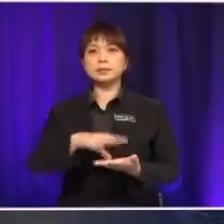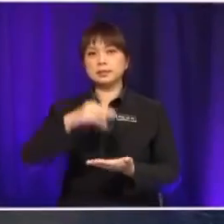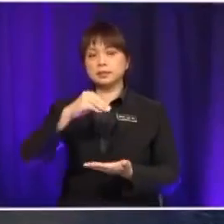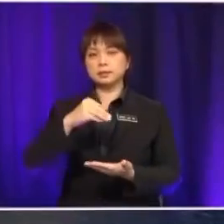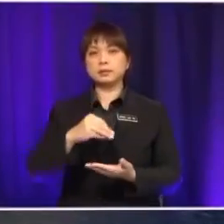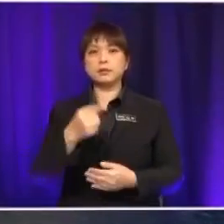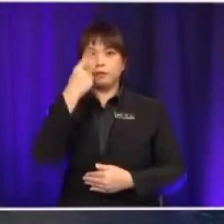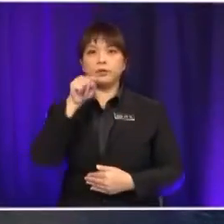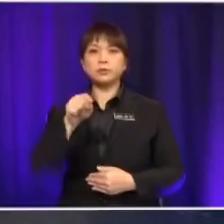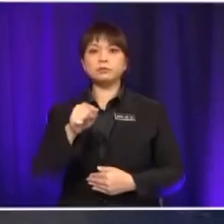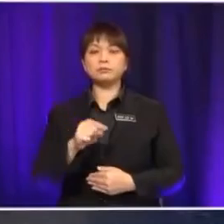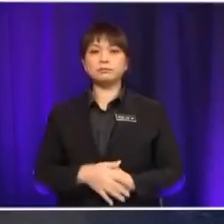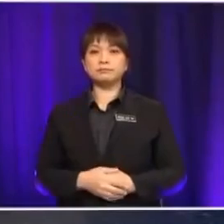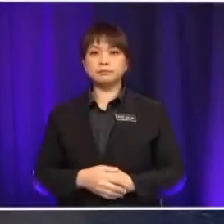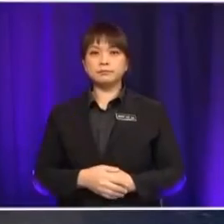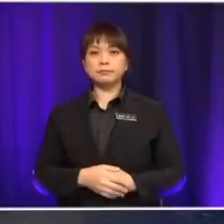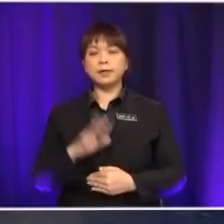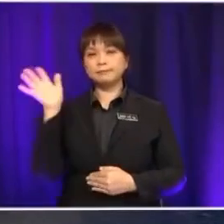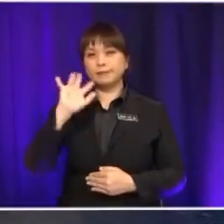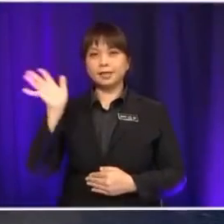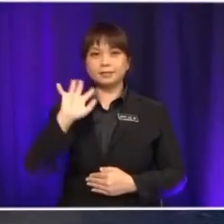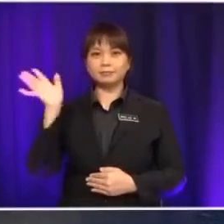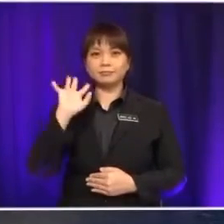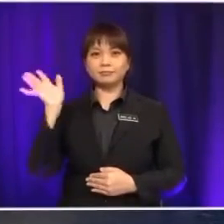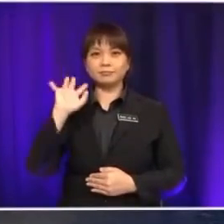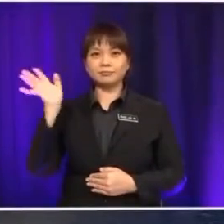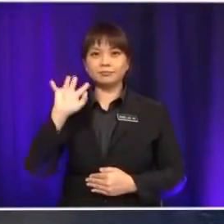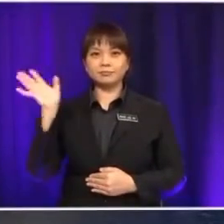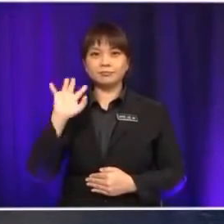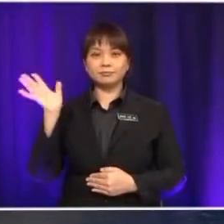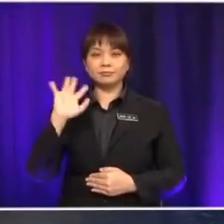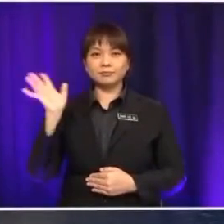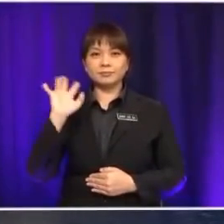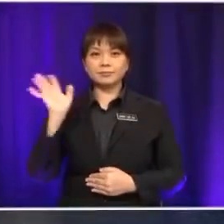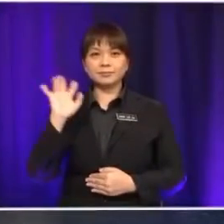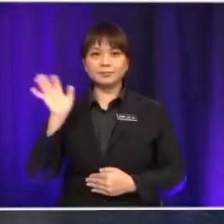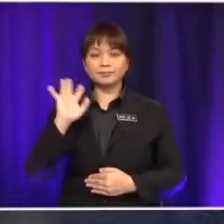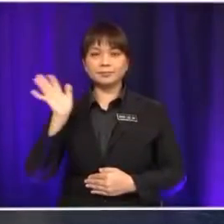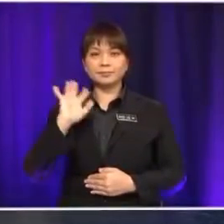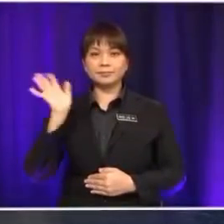see you in our next class. Till then, take care and bye.